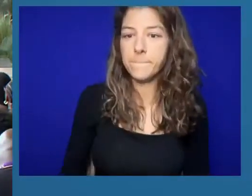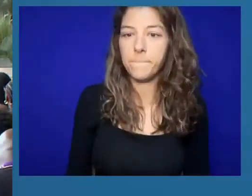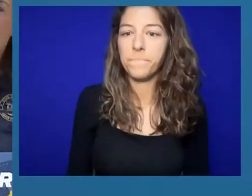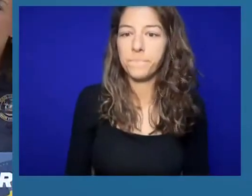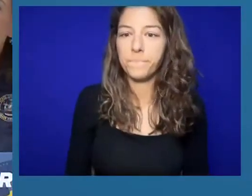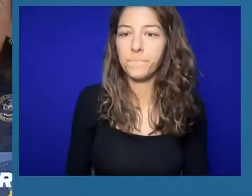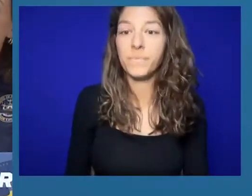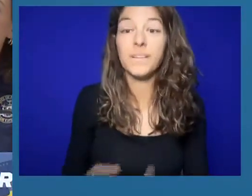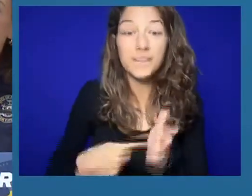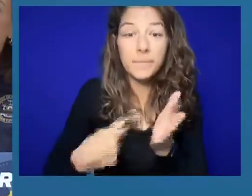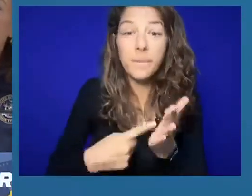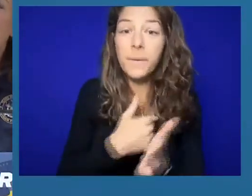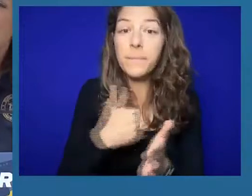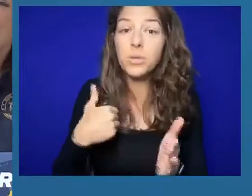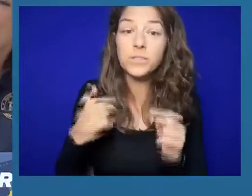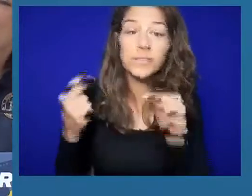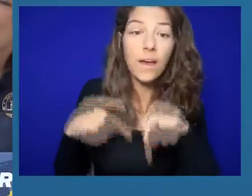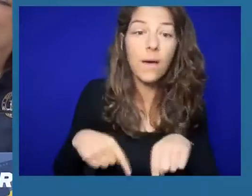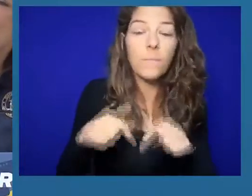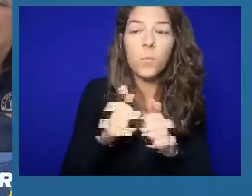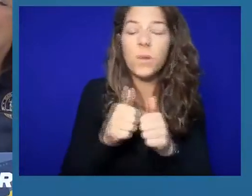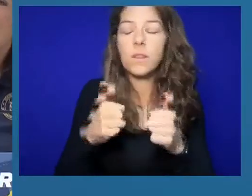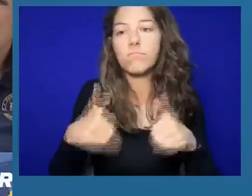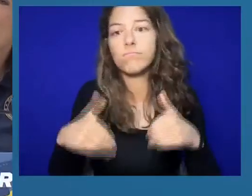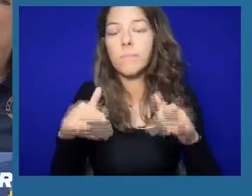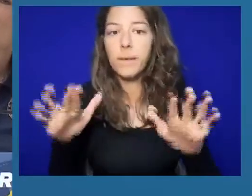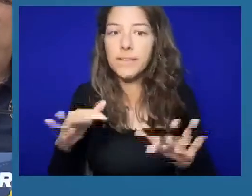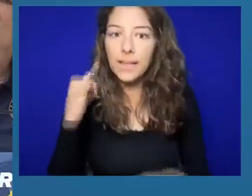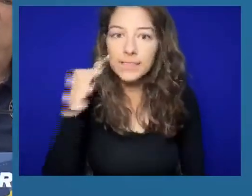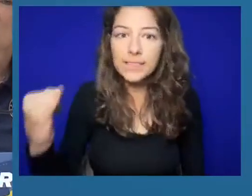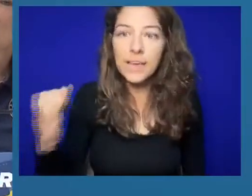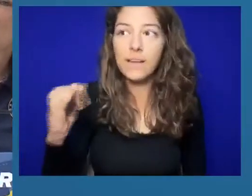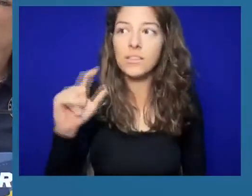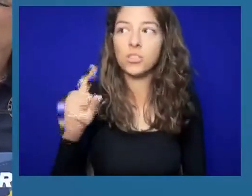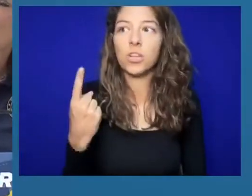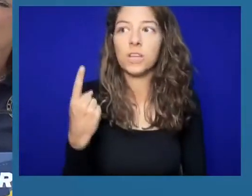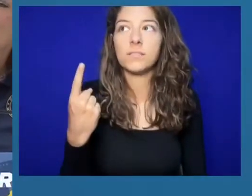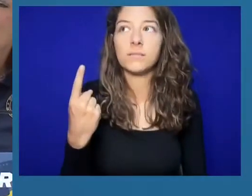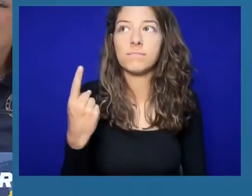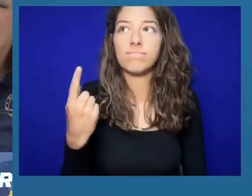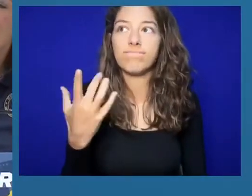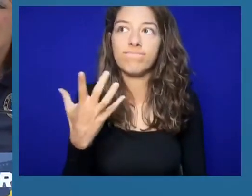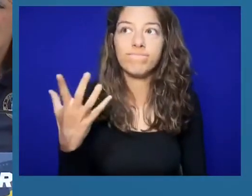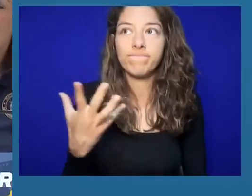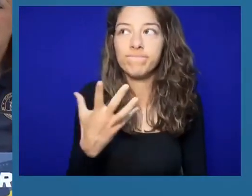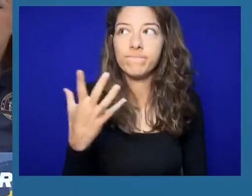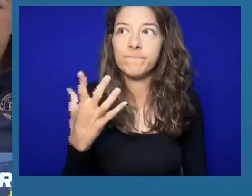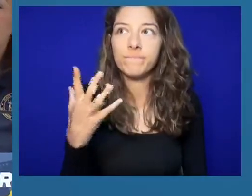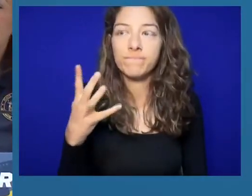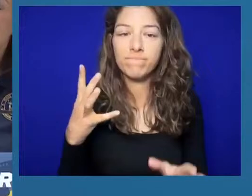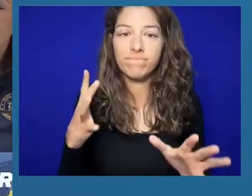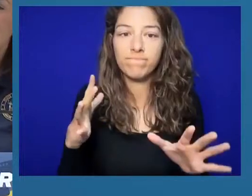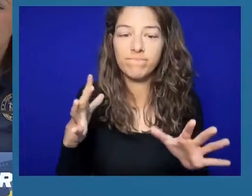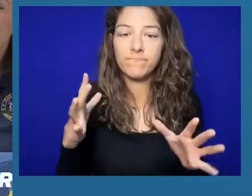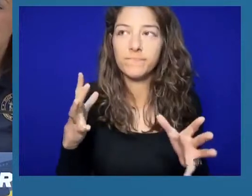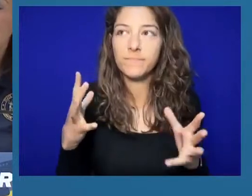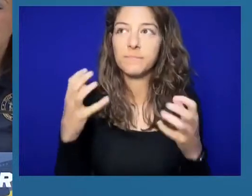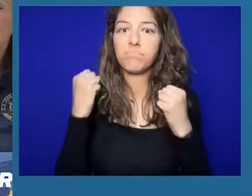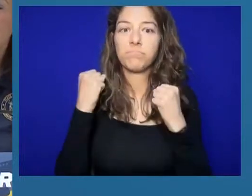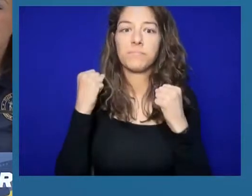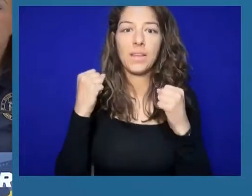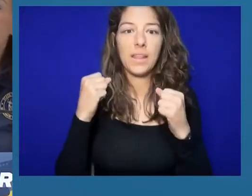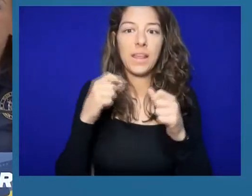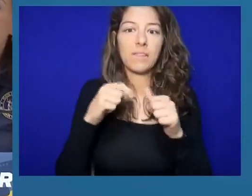Sometimes members come with a tremendous idea, and it kind of just takes hold. And you have a governor, and you